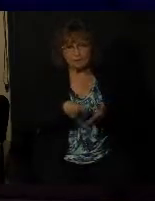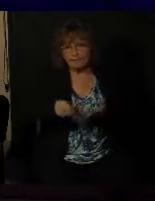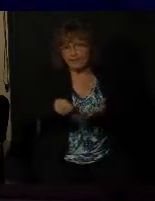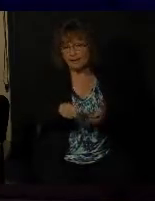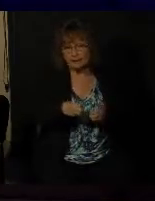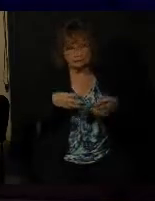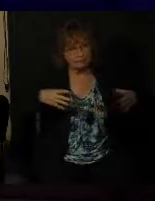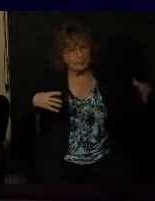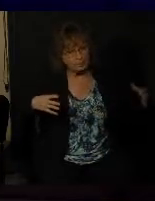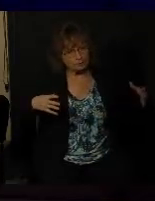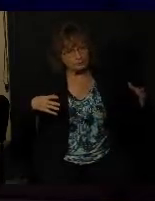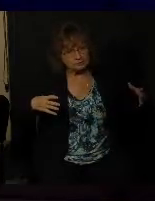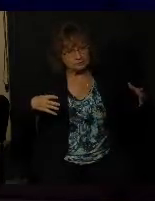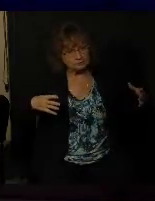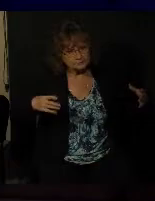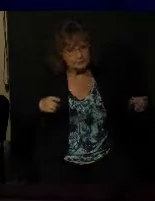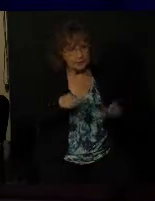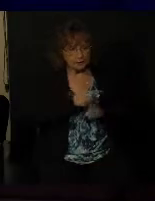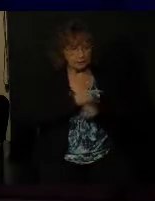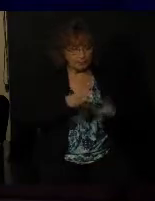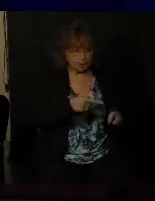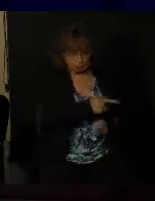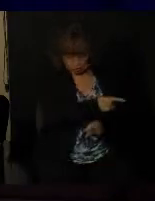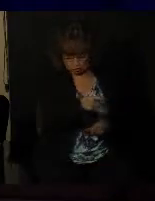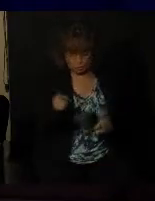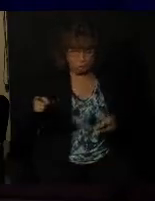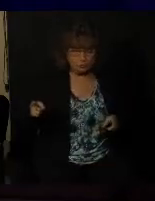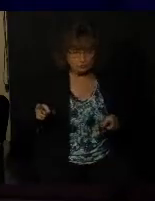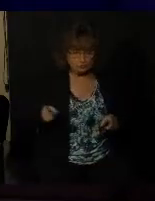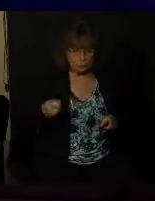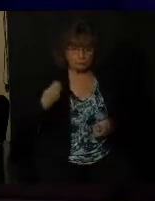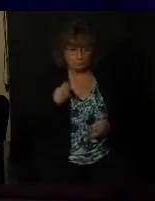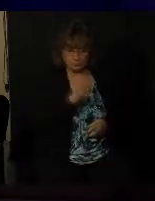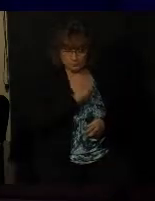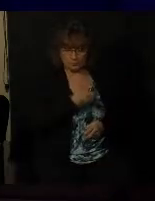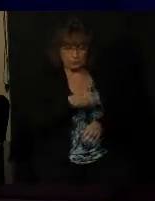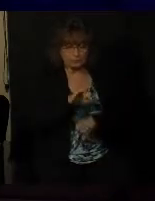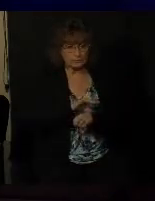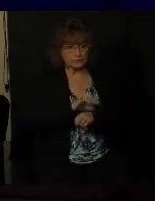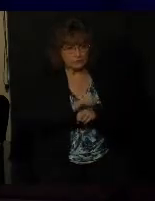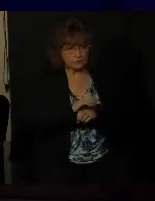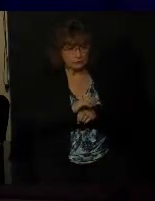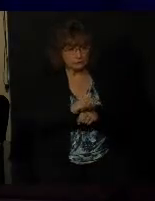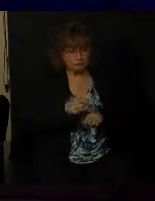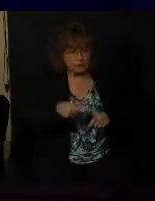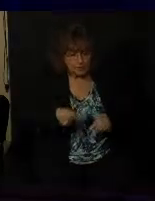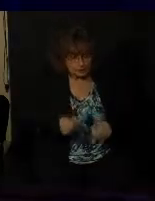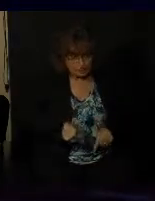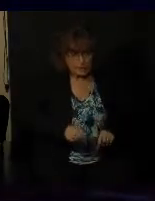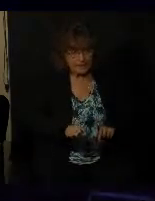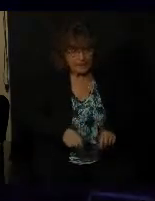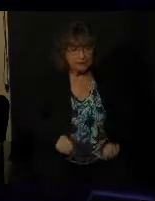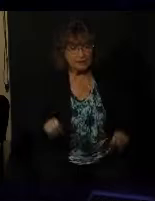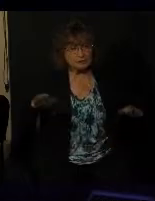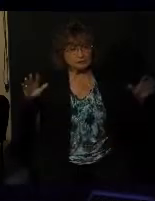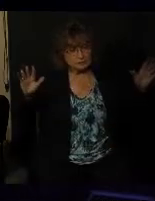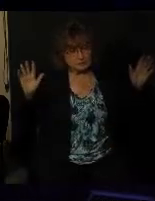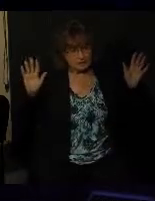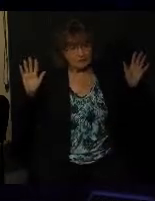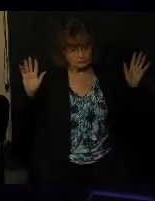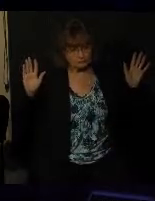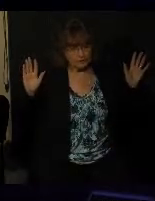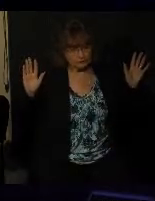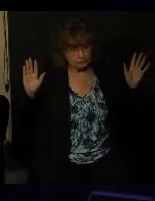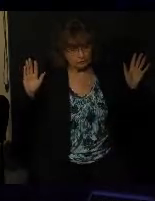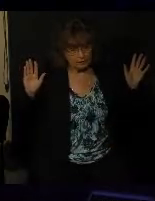But you, along with others, gave sacrificially, obediently. You loved us